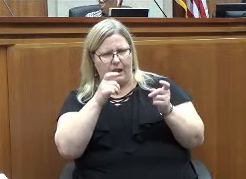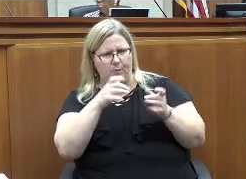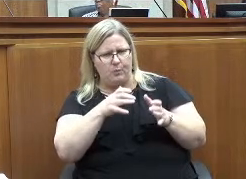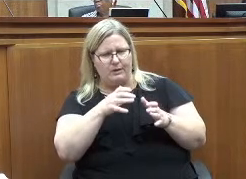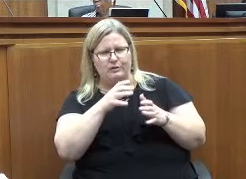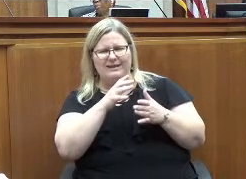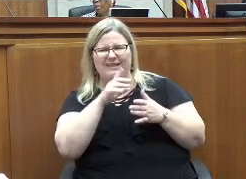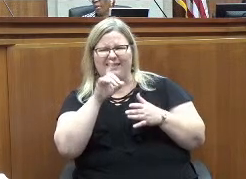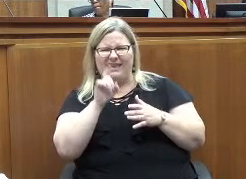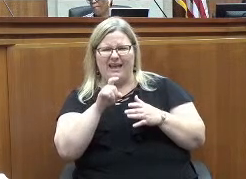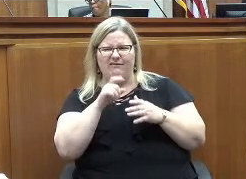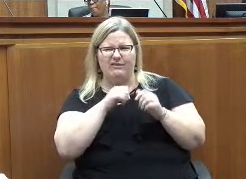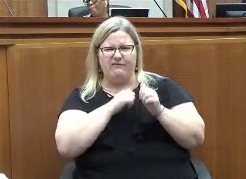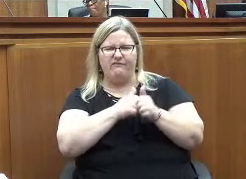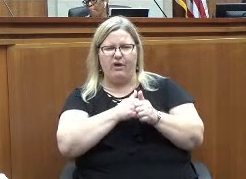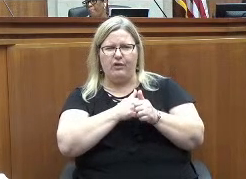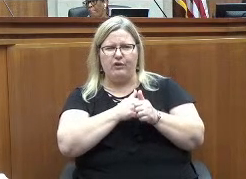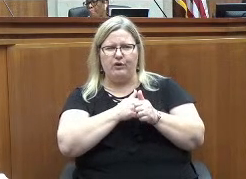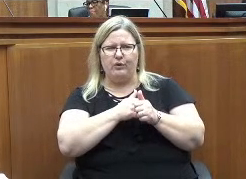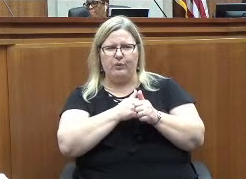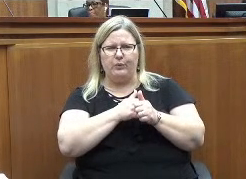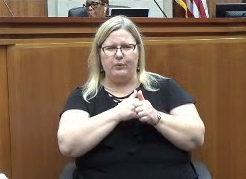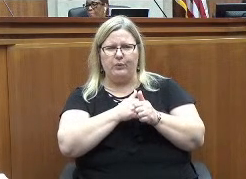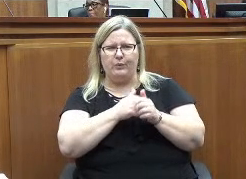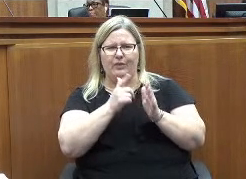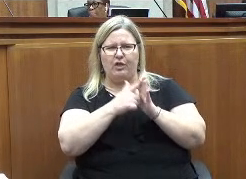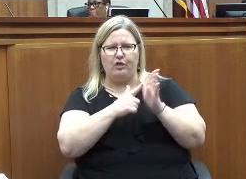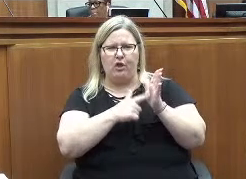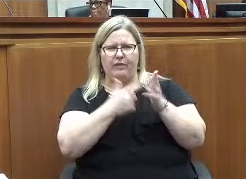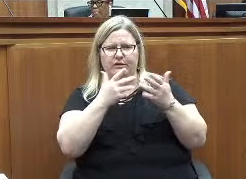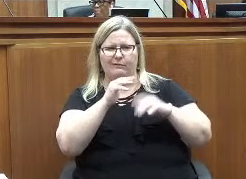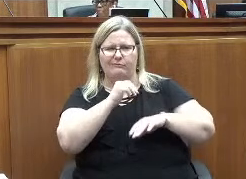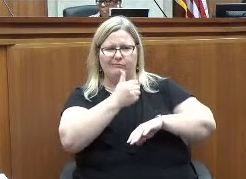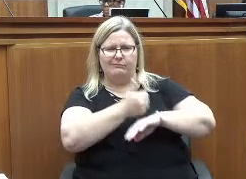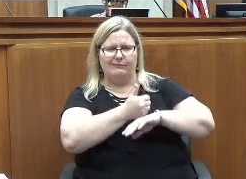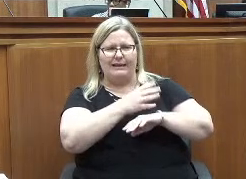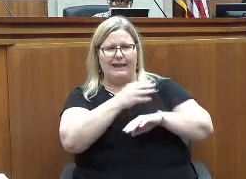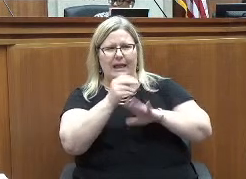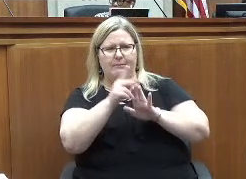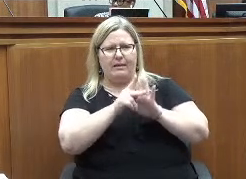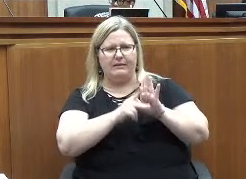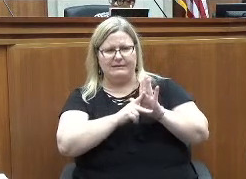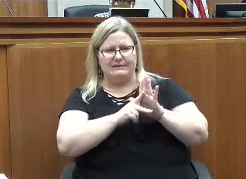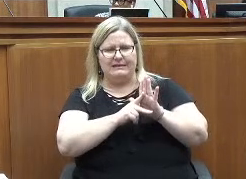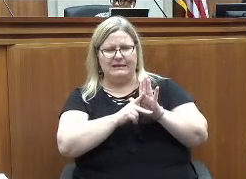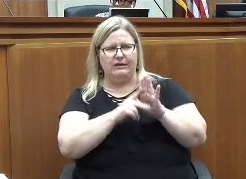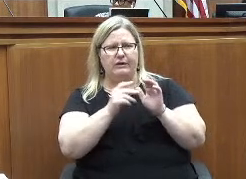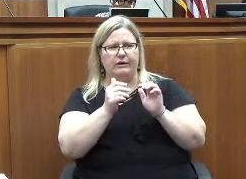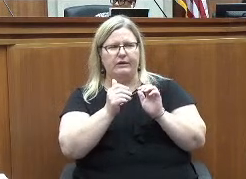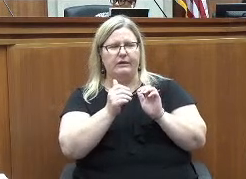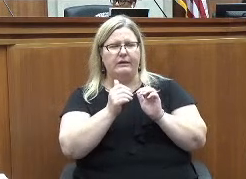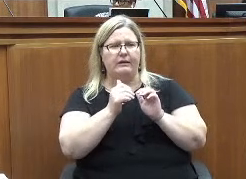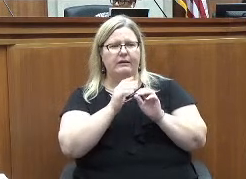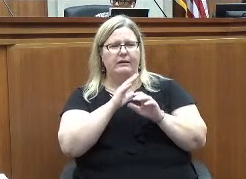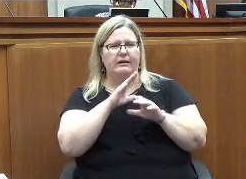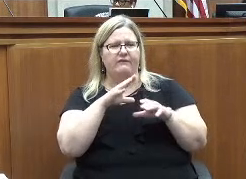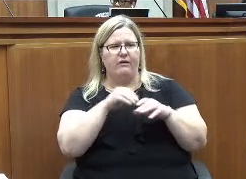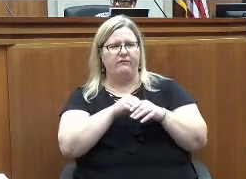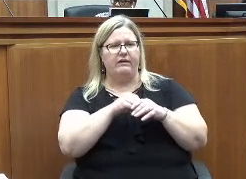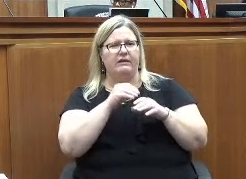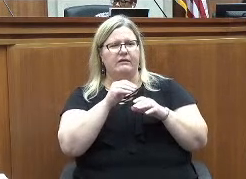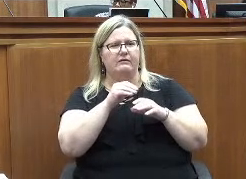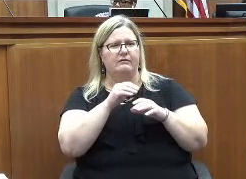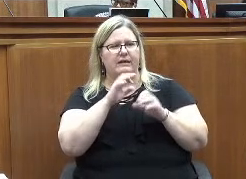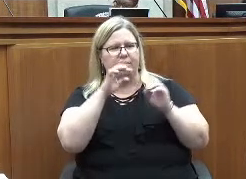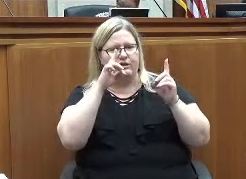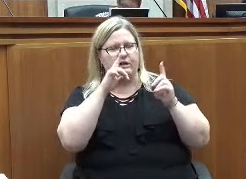that they have to follow already existing law and policy around the education of children with